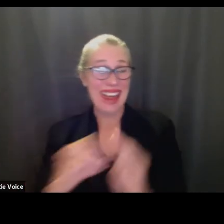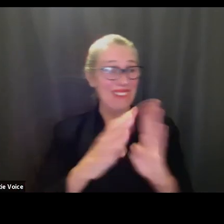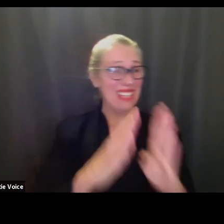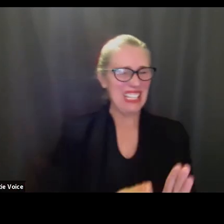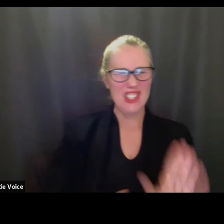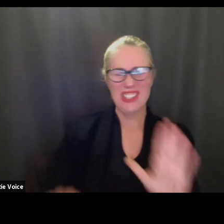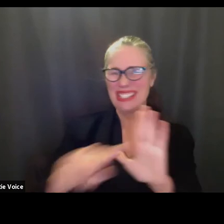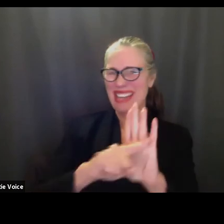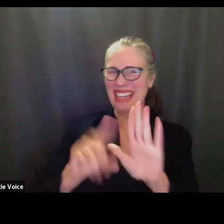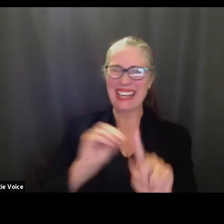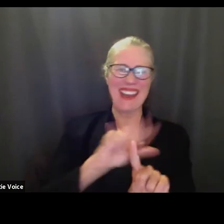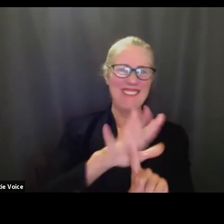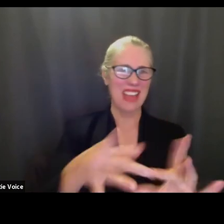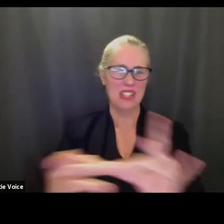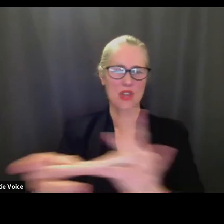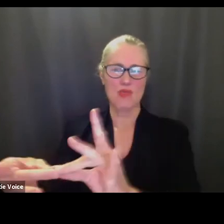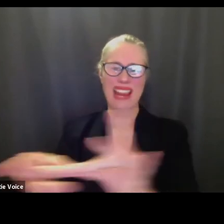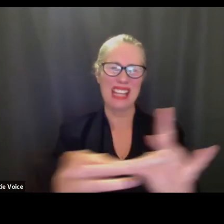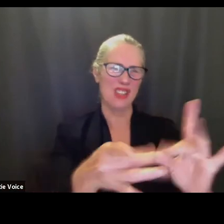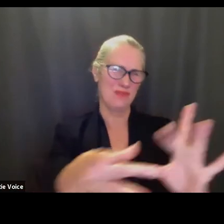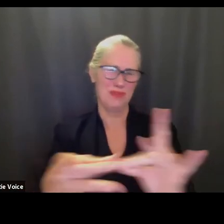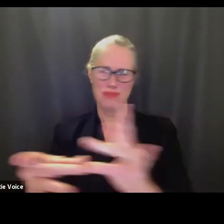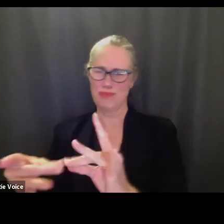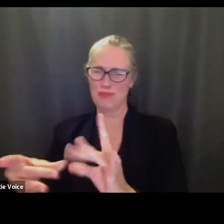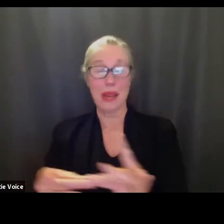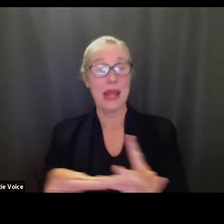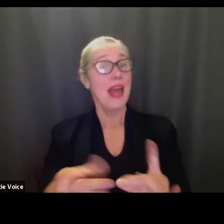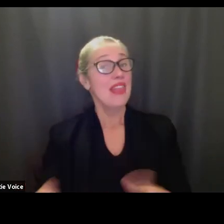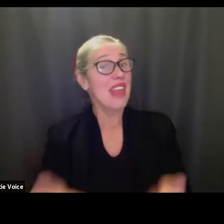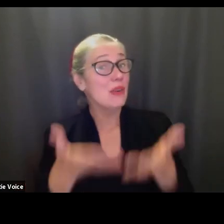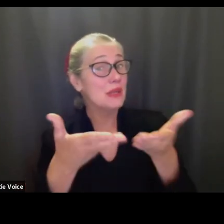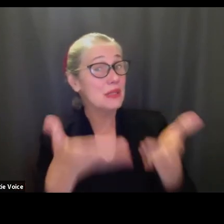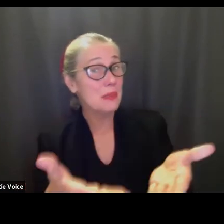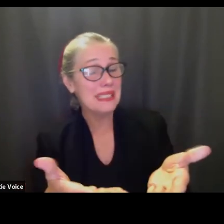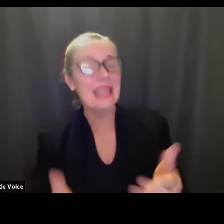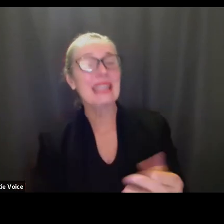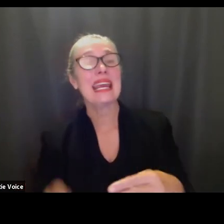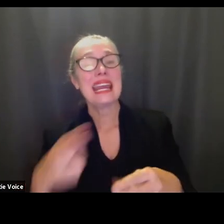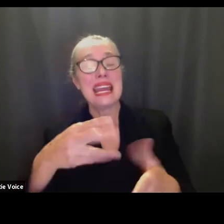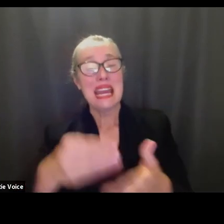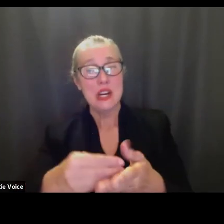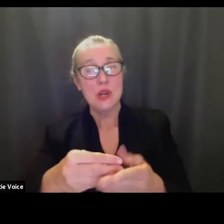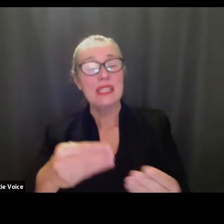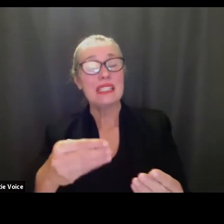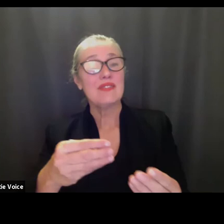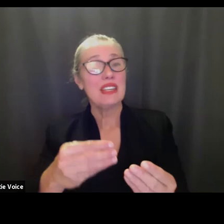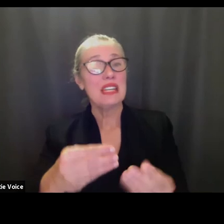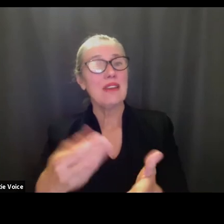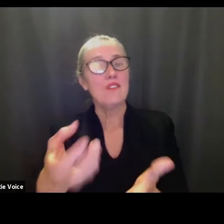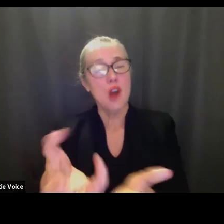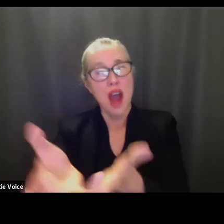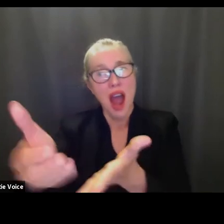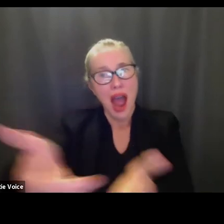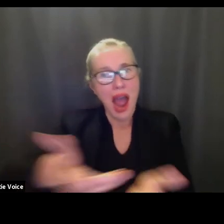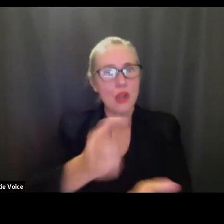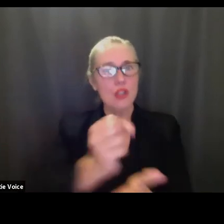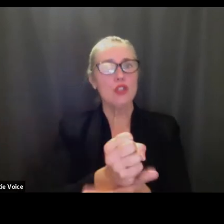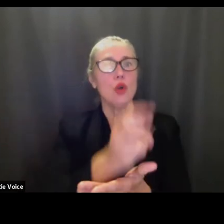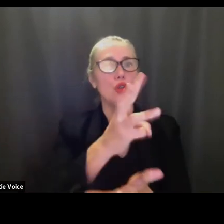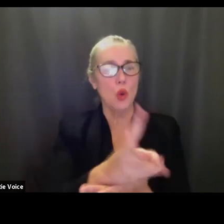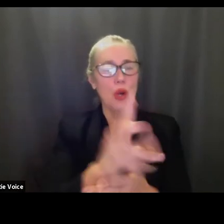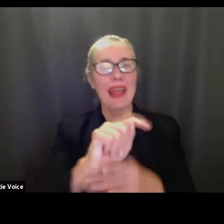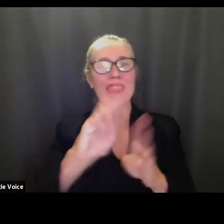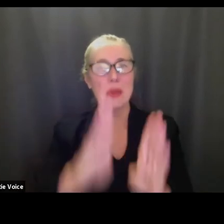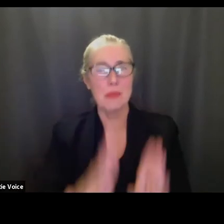instead the study recommended solutions like increased funding for the hiring of social workers and therapists for better access to mental health